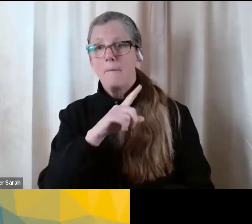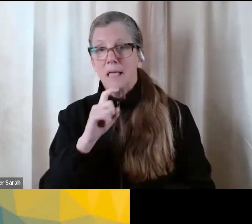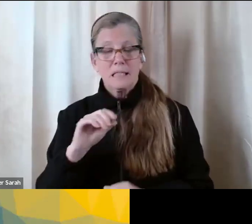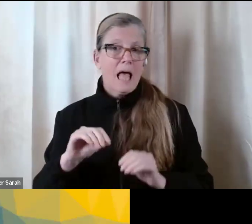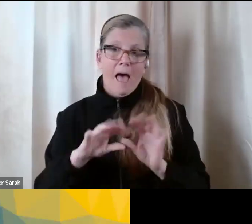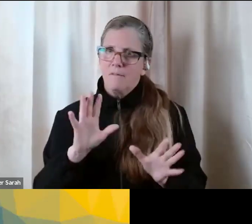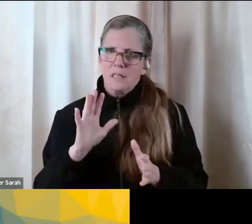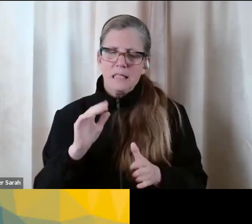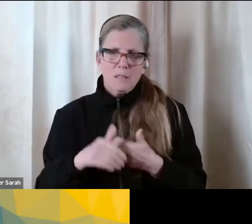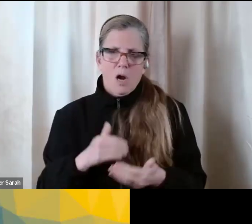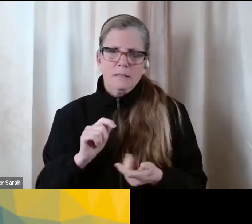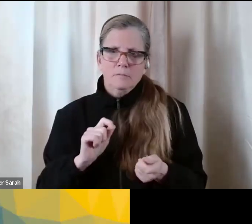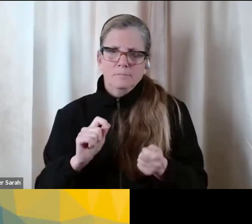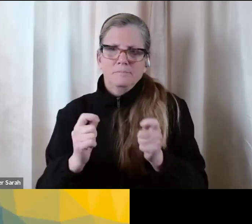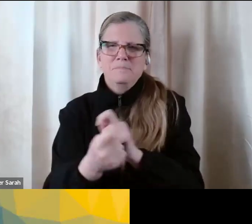process.